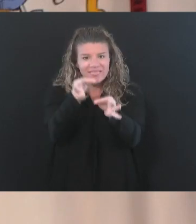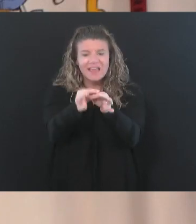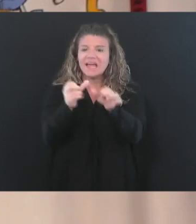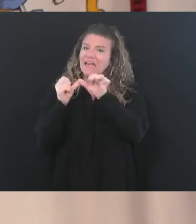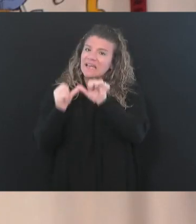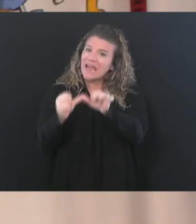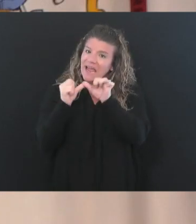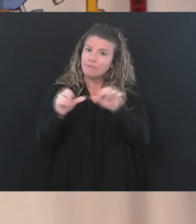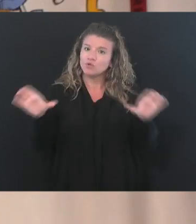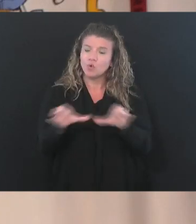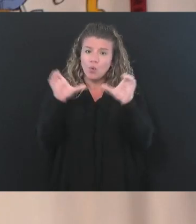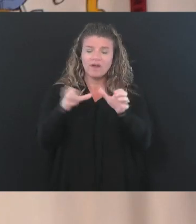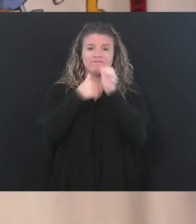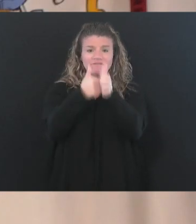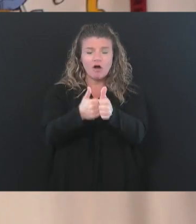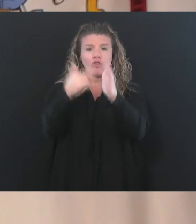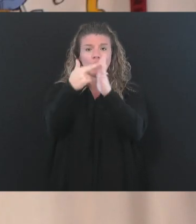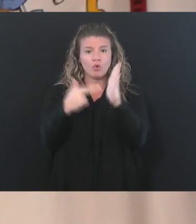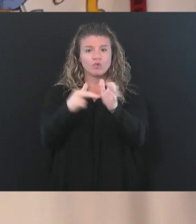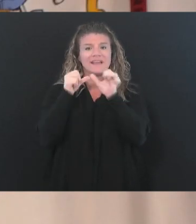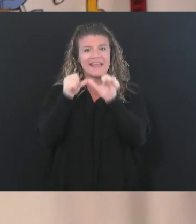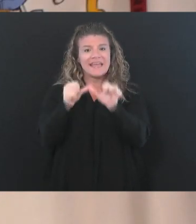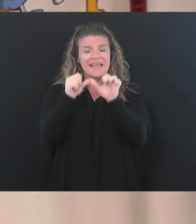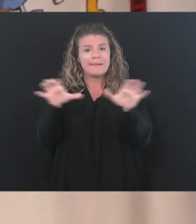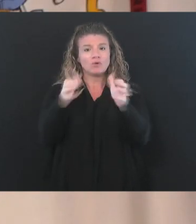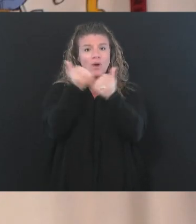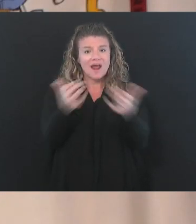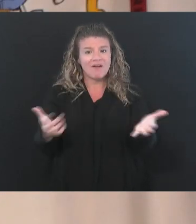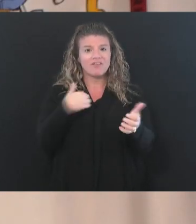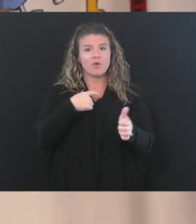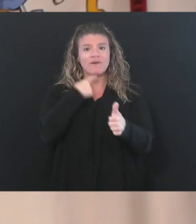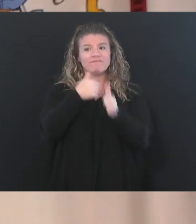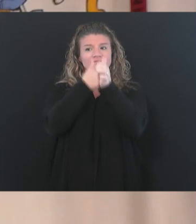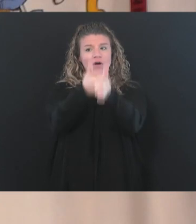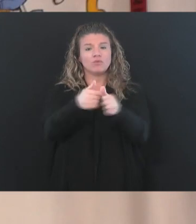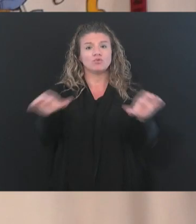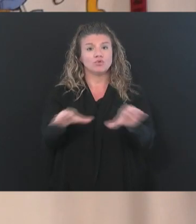course and keep doing the things that we're trying to tell you to do.